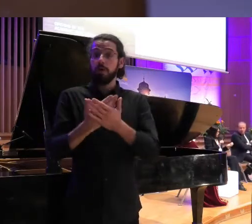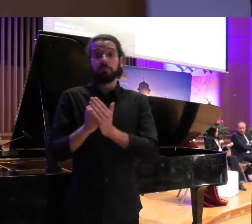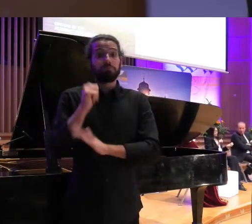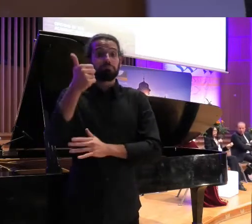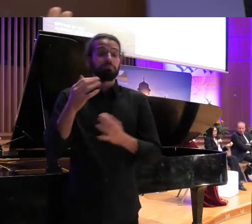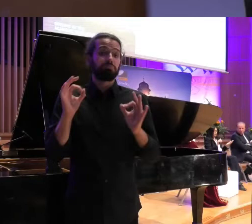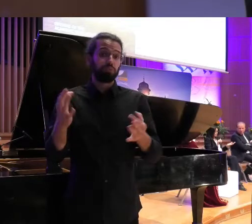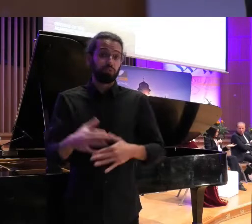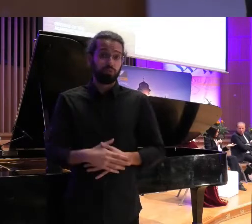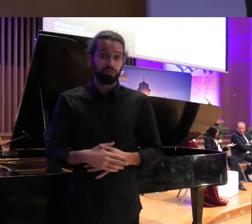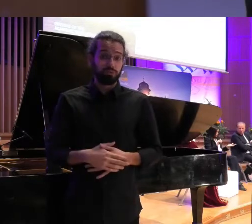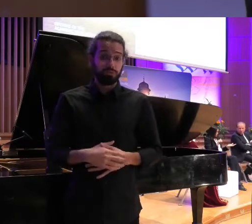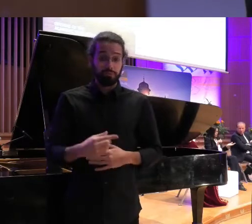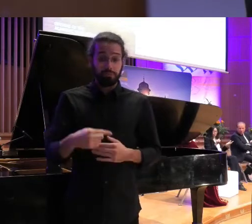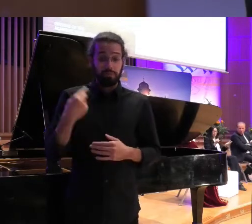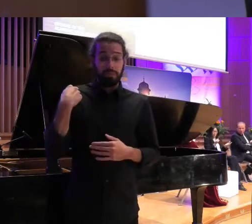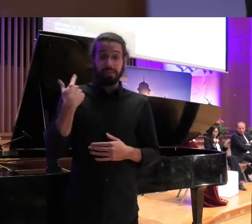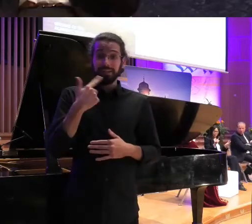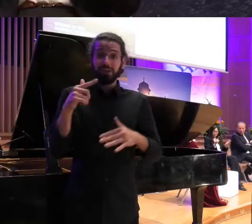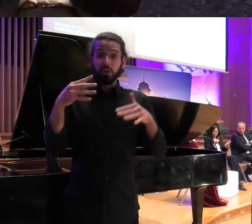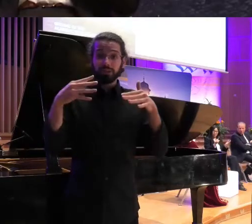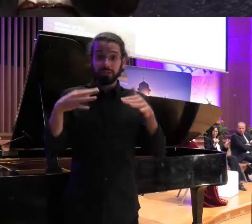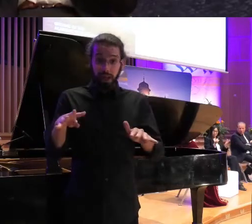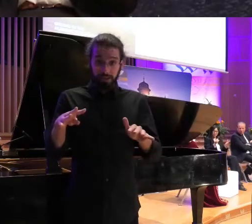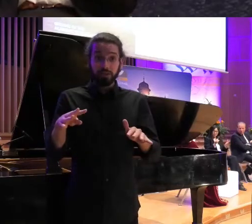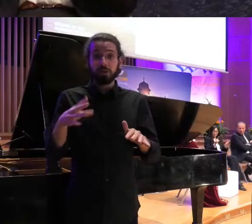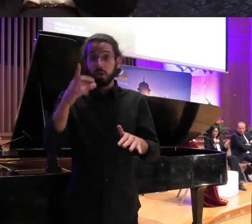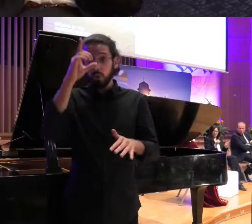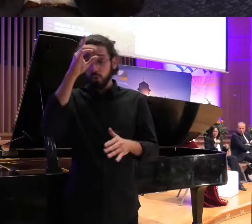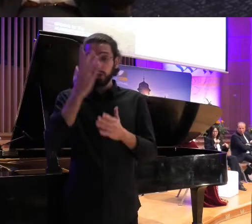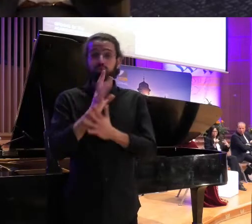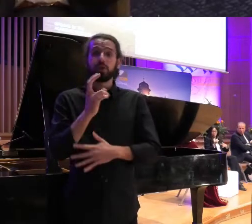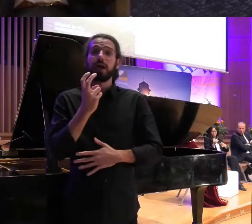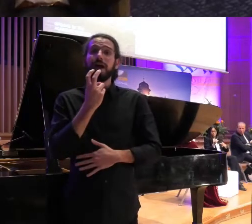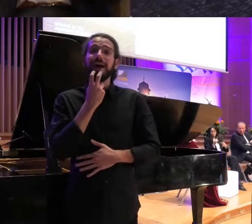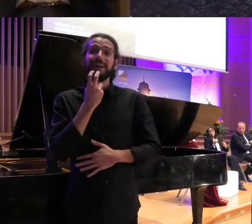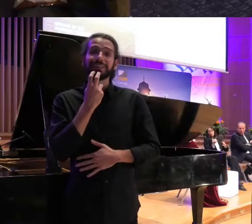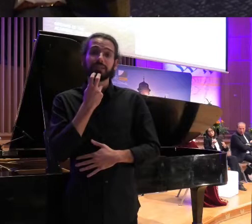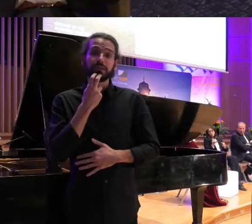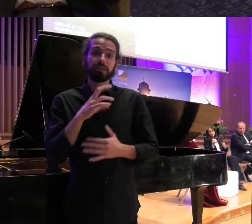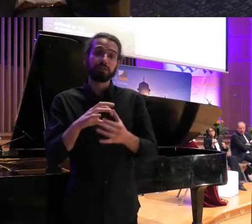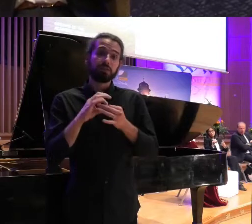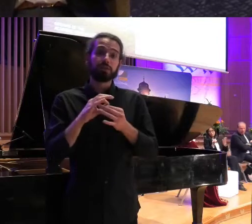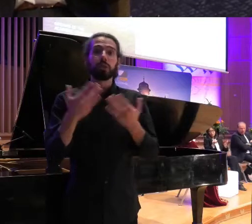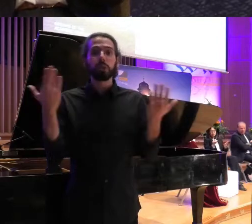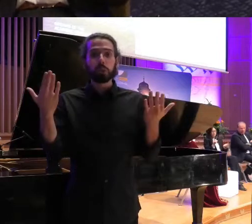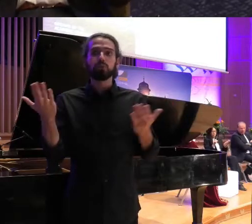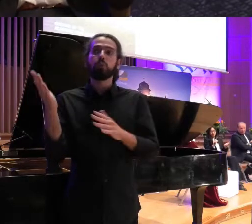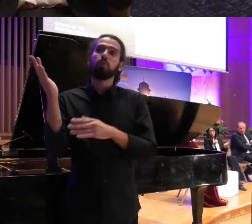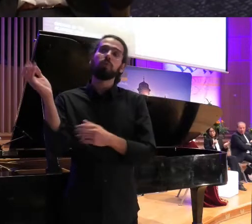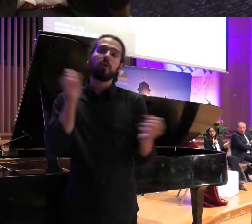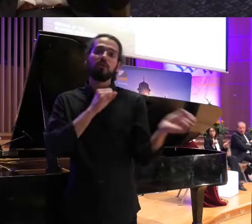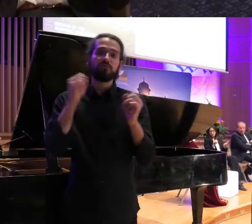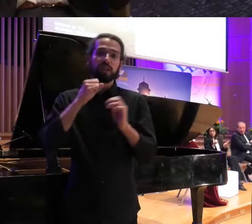by 2019, Germany has already produced electricity through renewable resources like wind and